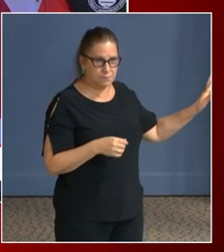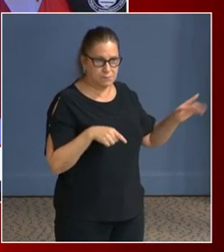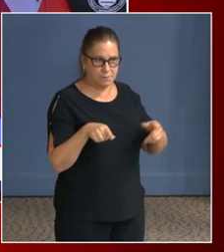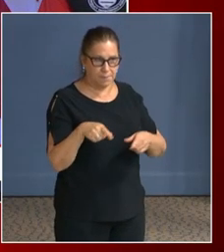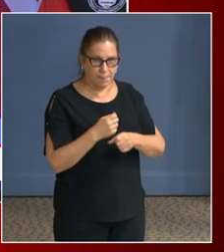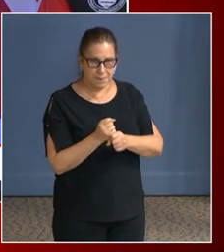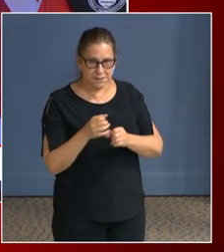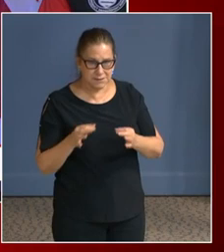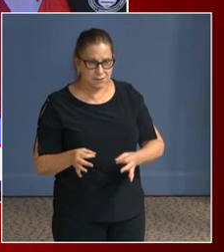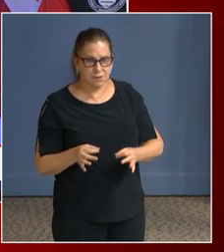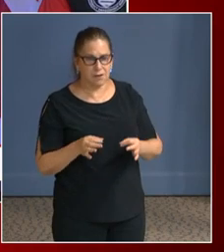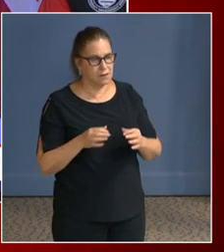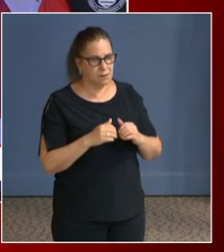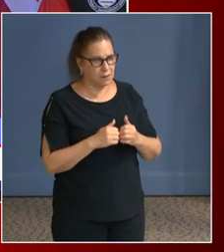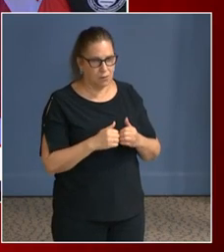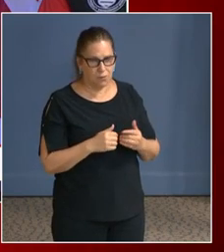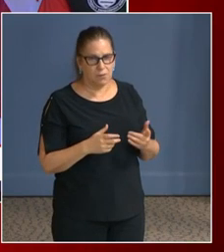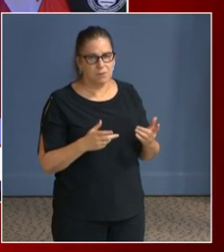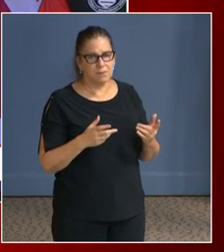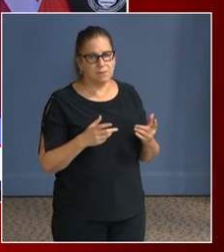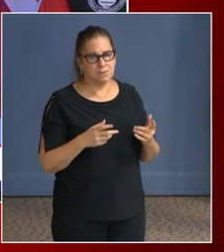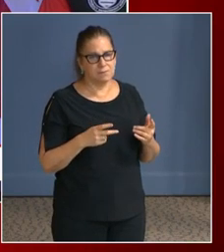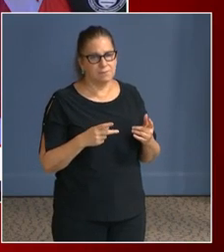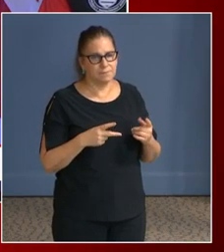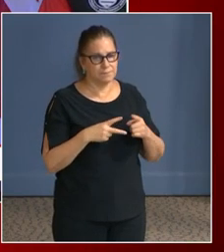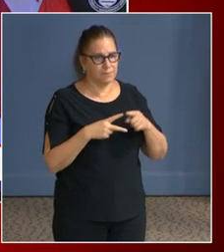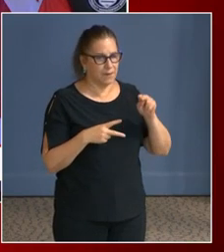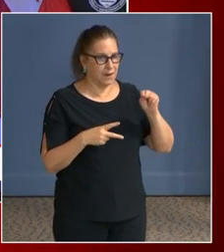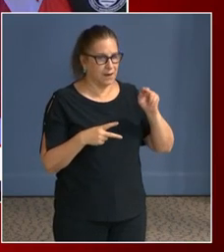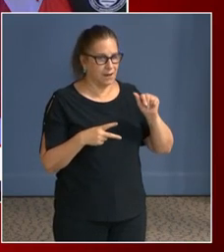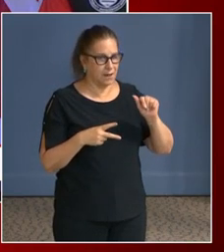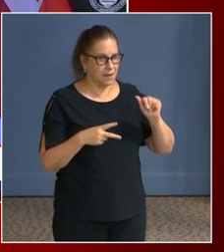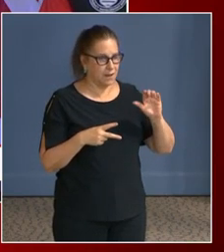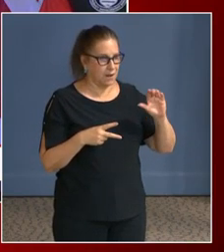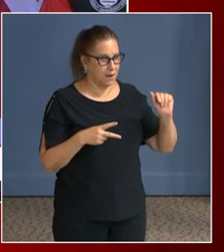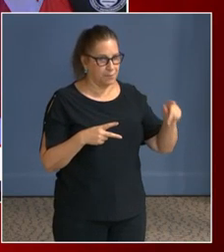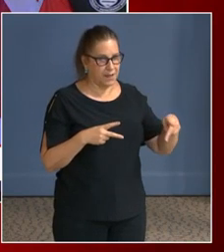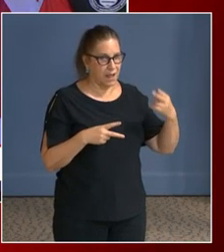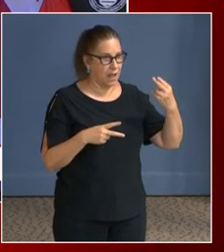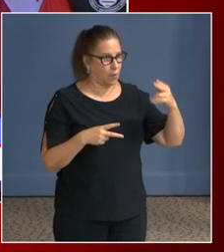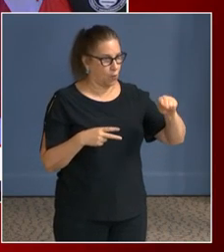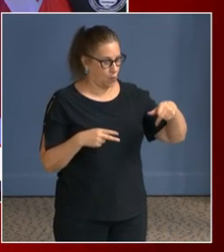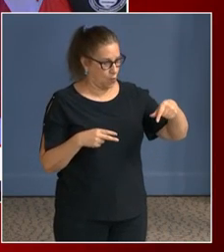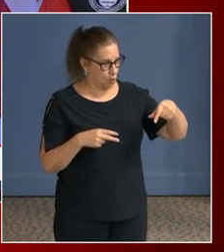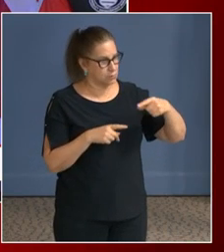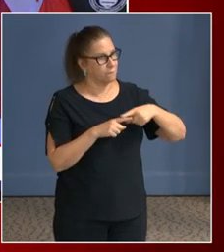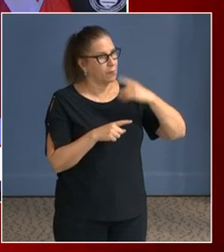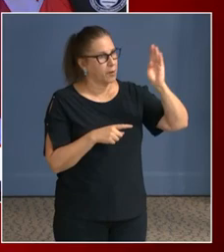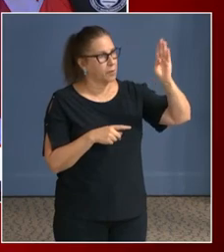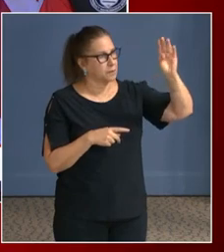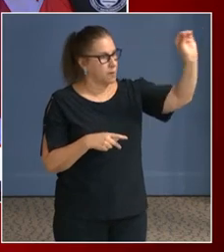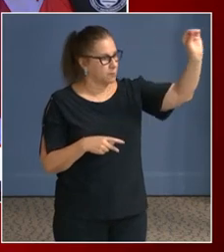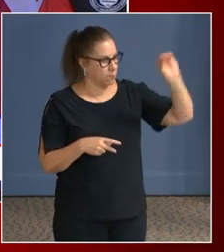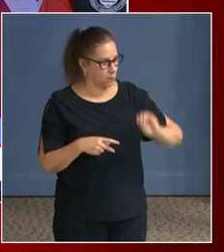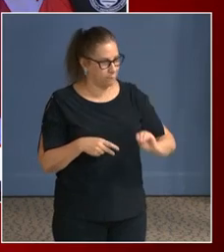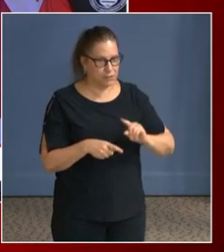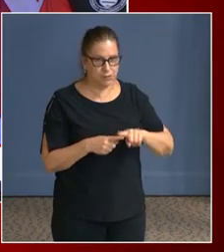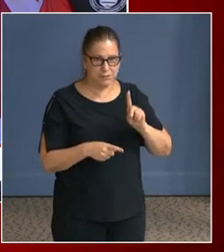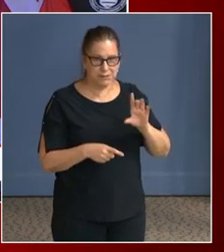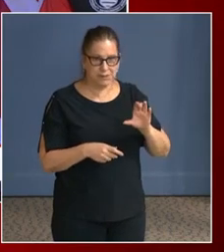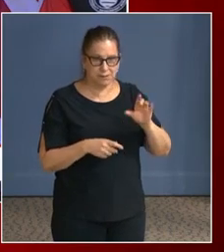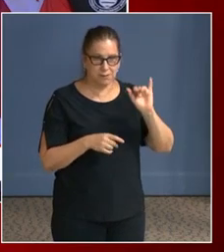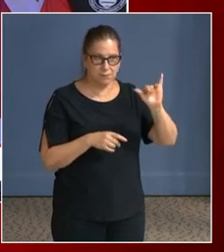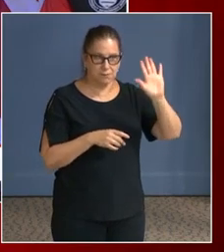there any discussion about the NAACP headquarters being located east of the river?